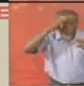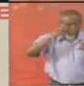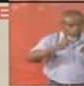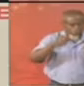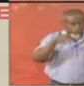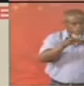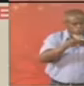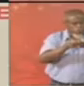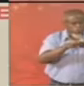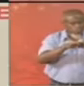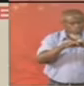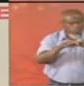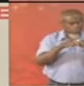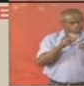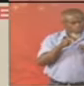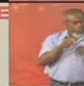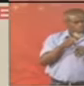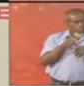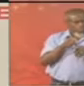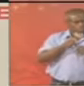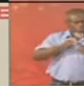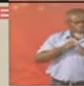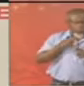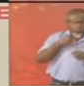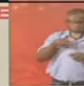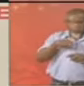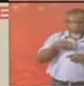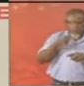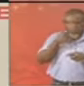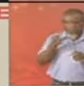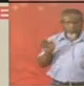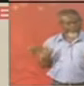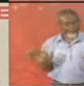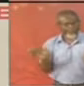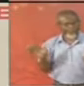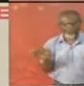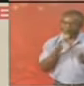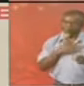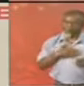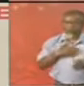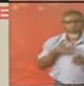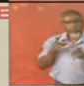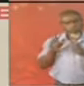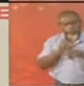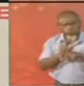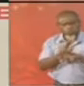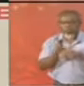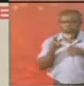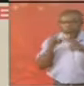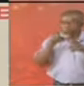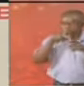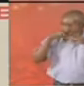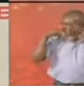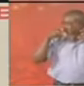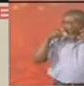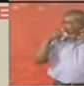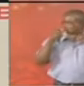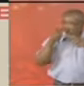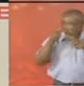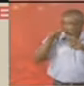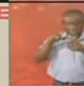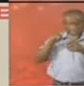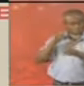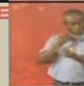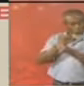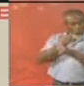they're basically utilizing the same principle, just on a mass action as opposed to an individual action basis. So all